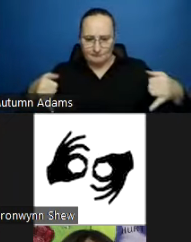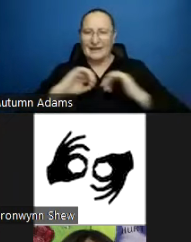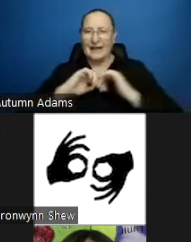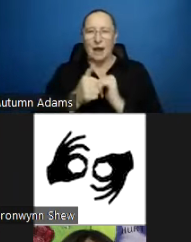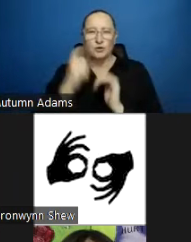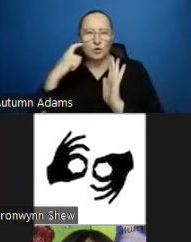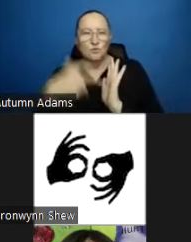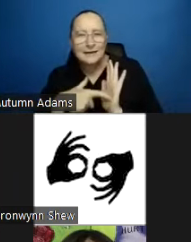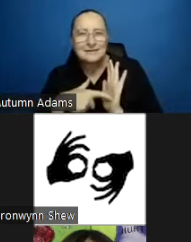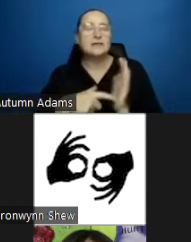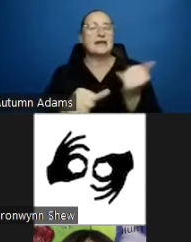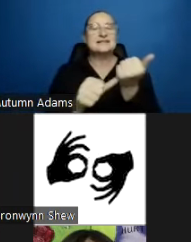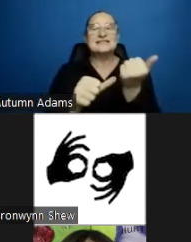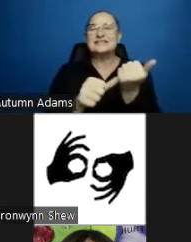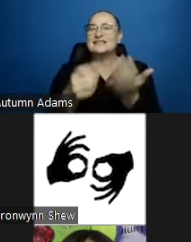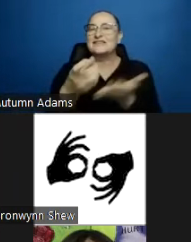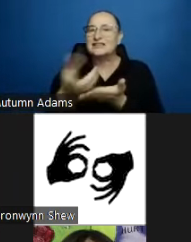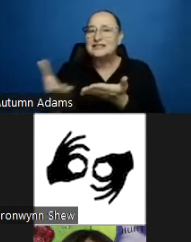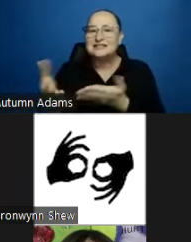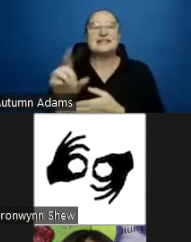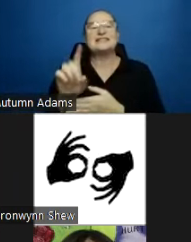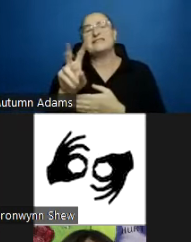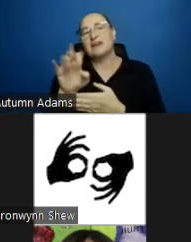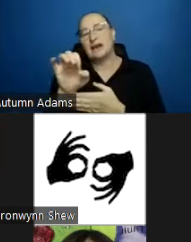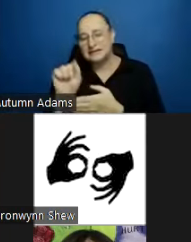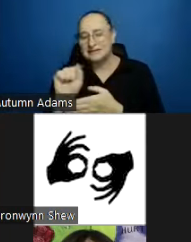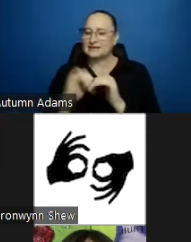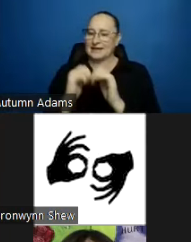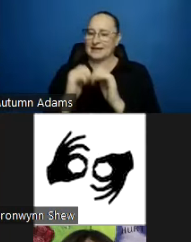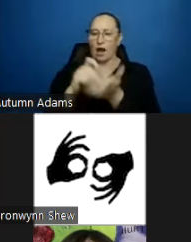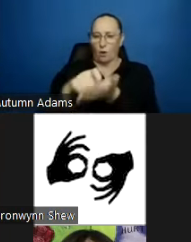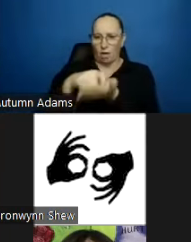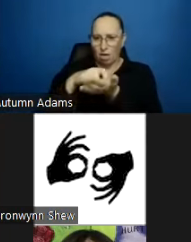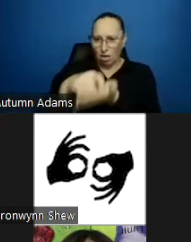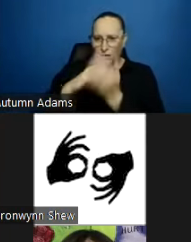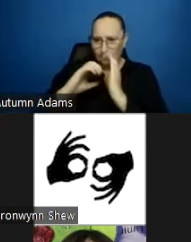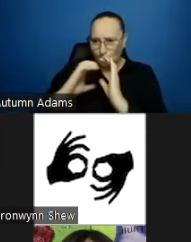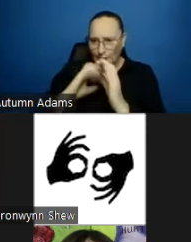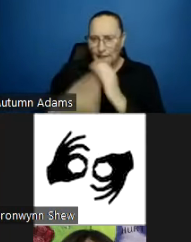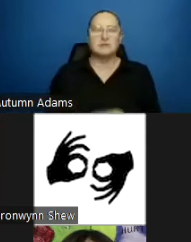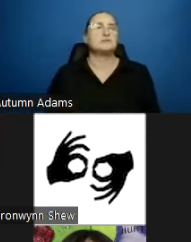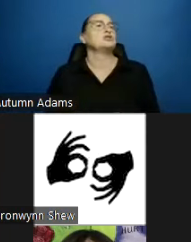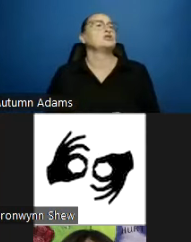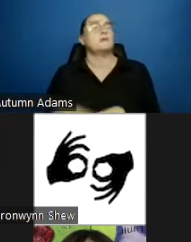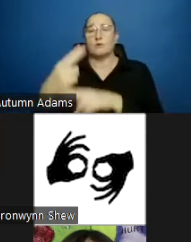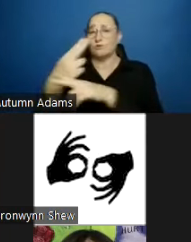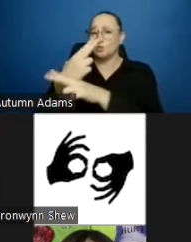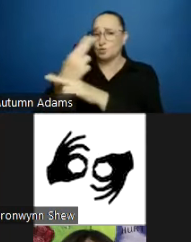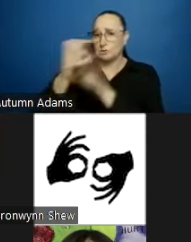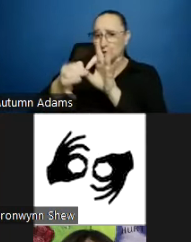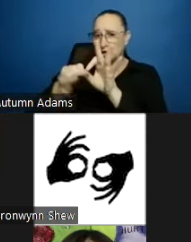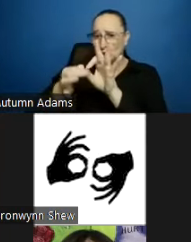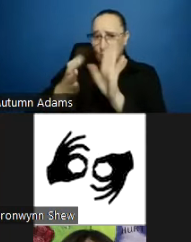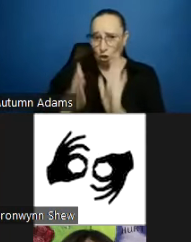assistive devices, how to best communicate through writing, how to use interpreters, and